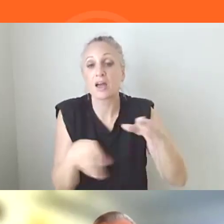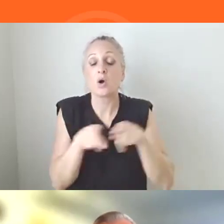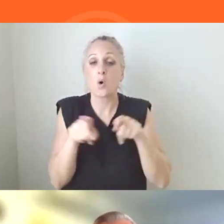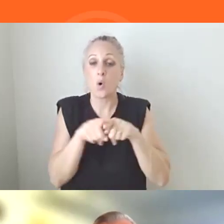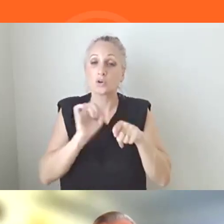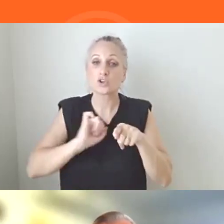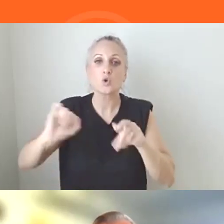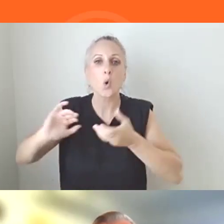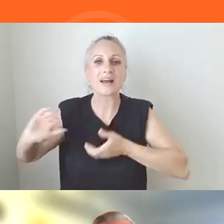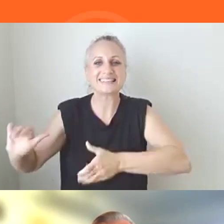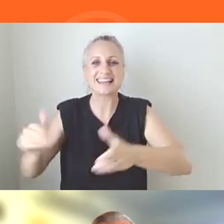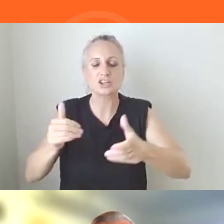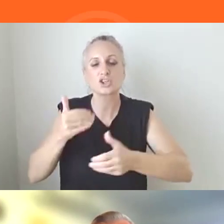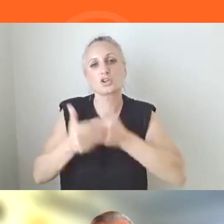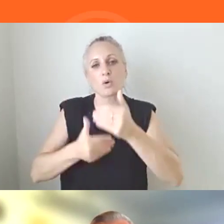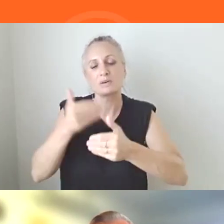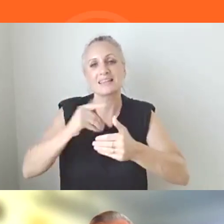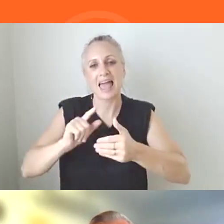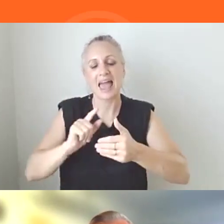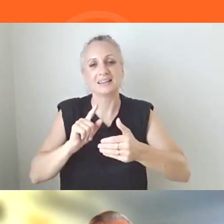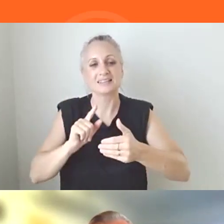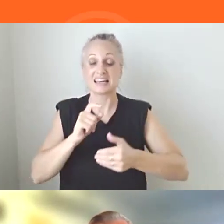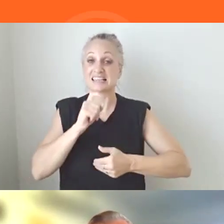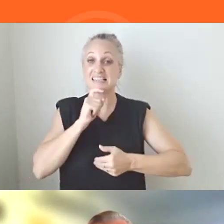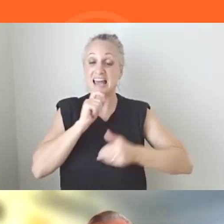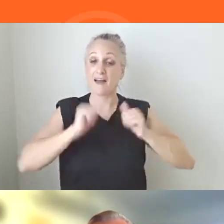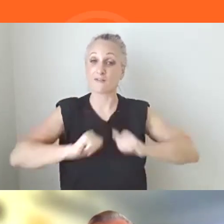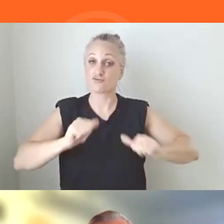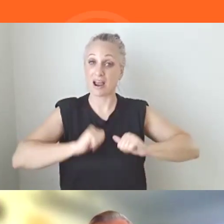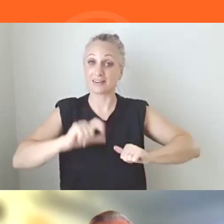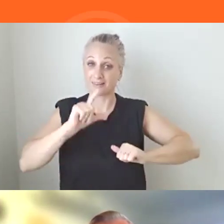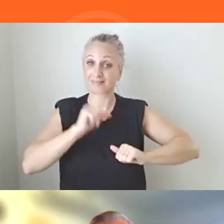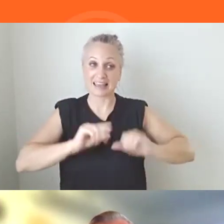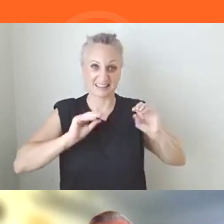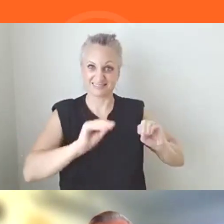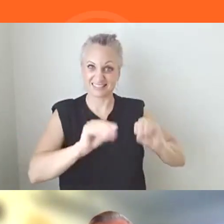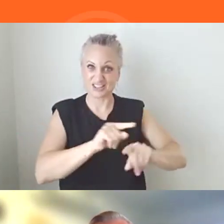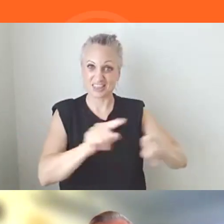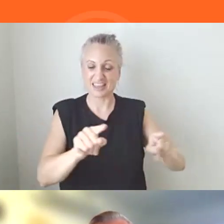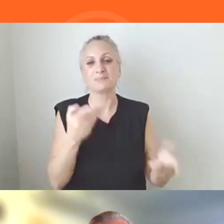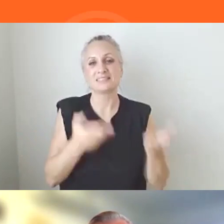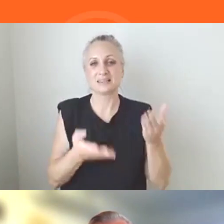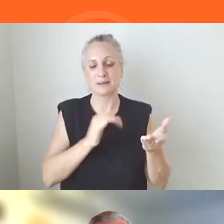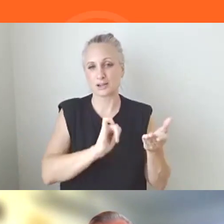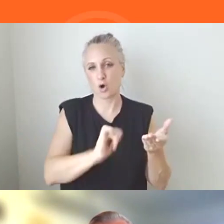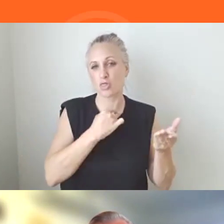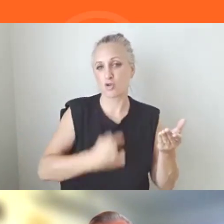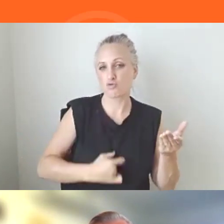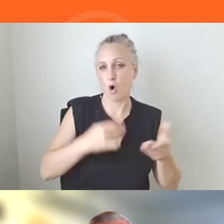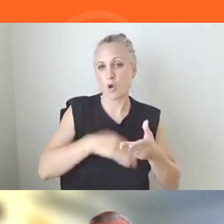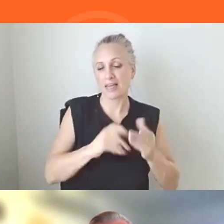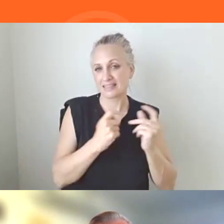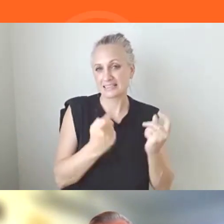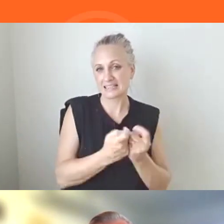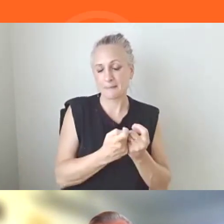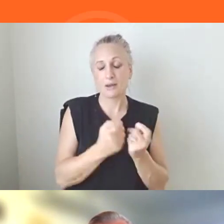inductions and customize staff training, compare, depending on what people, what their role and their functions are in the team. So there's so much you